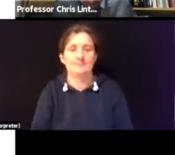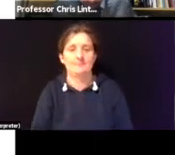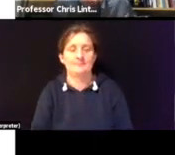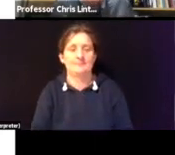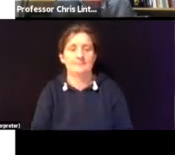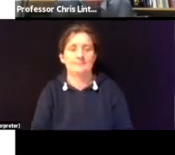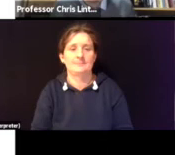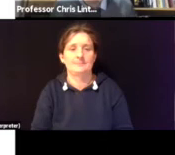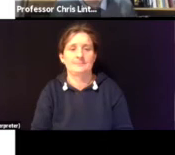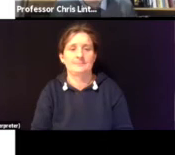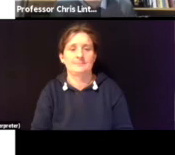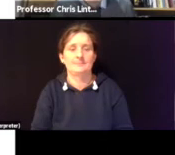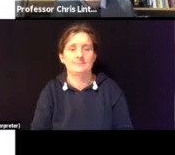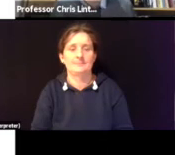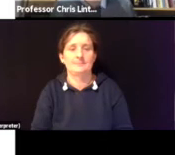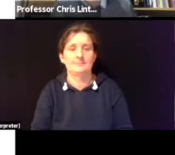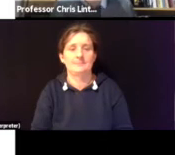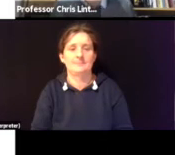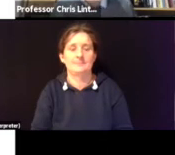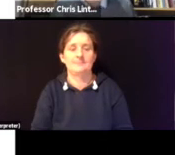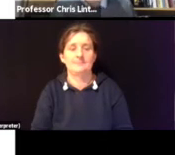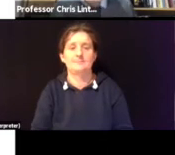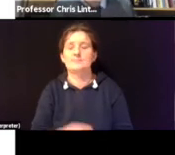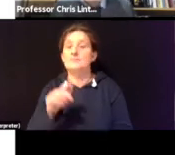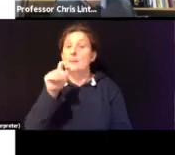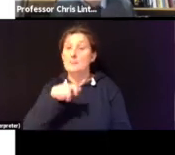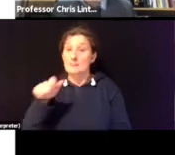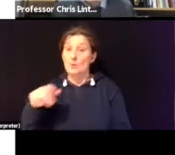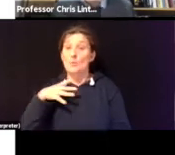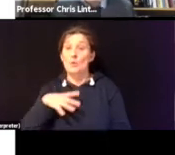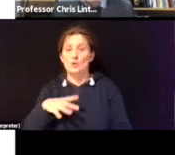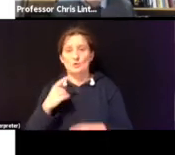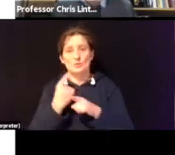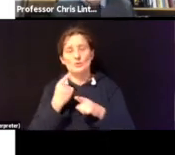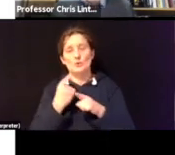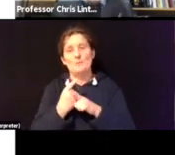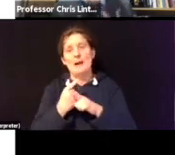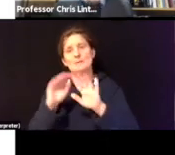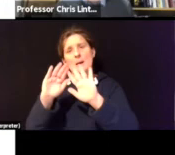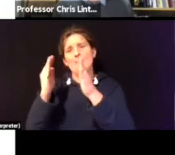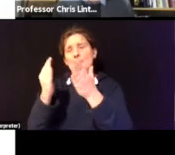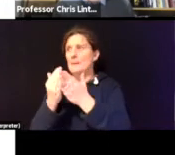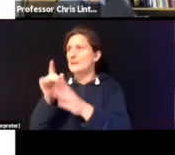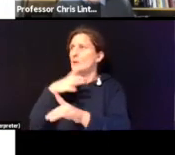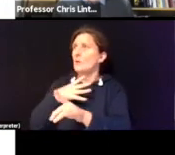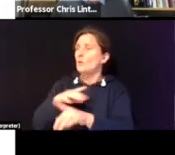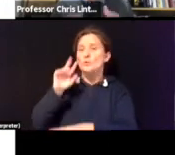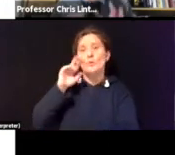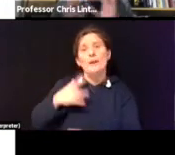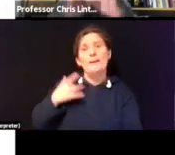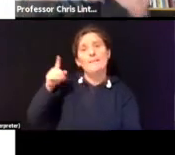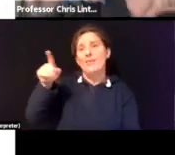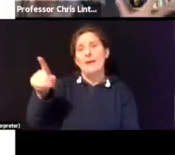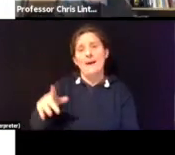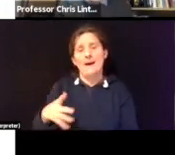inevitable that people want to talk about planets and homes for life. Because we do want to look out at the cosmos